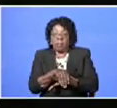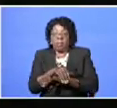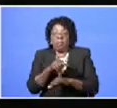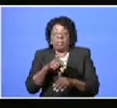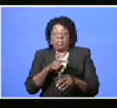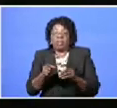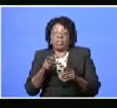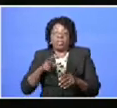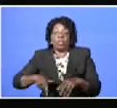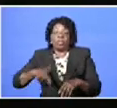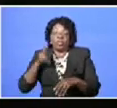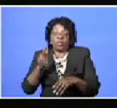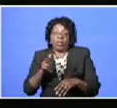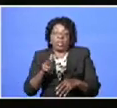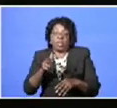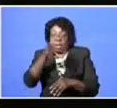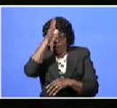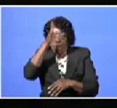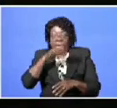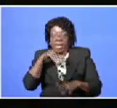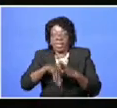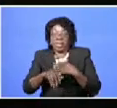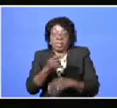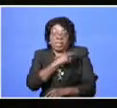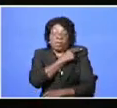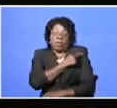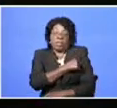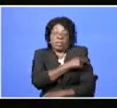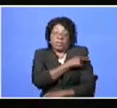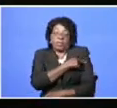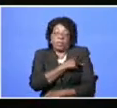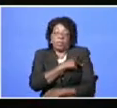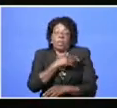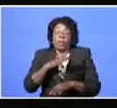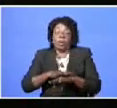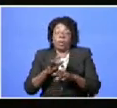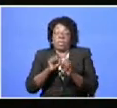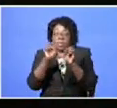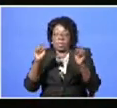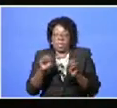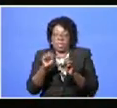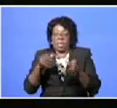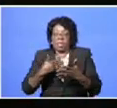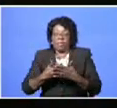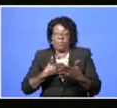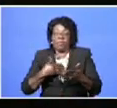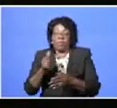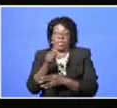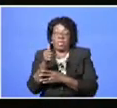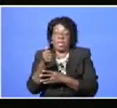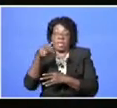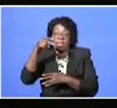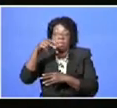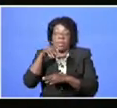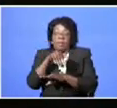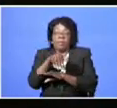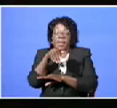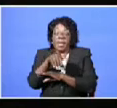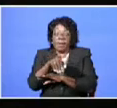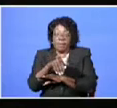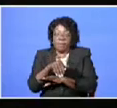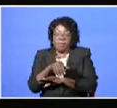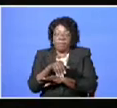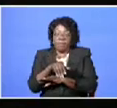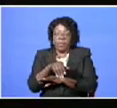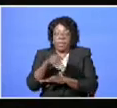That shooting reportedly taking place on Saturday before 10 p.m. According to reports, a man was in the area of a church on Brougham Street